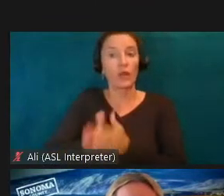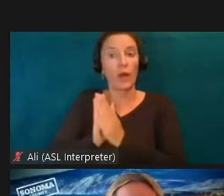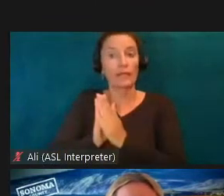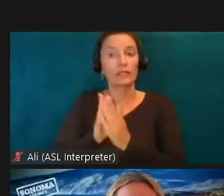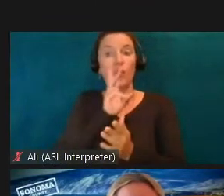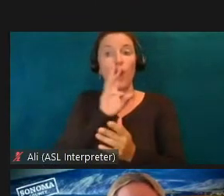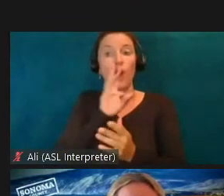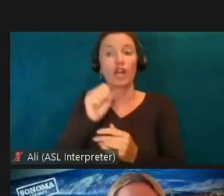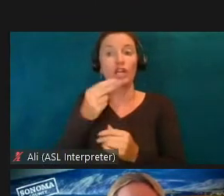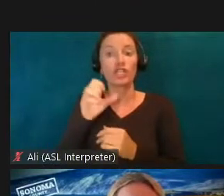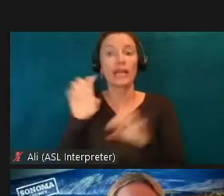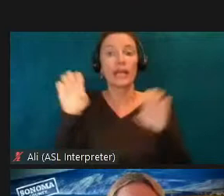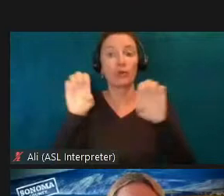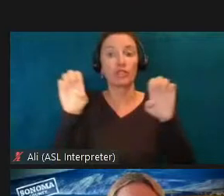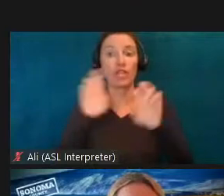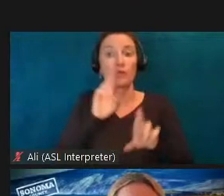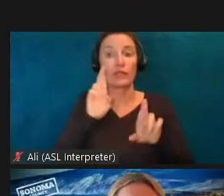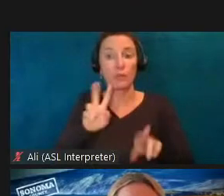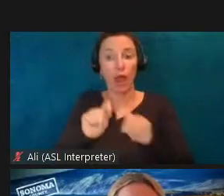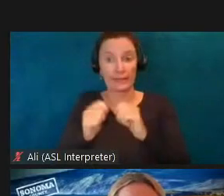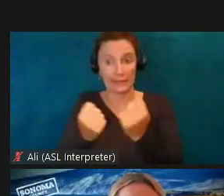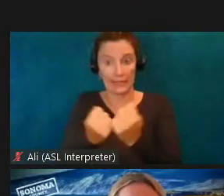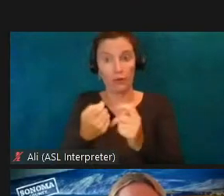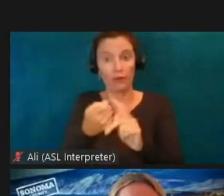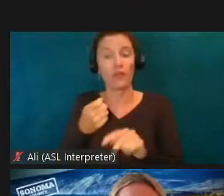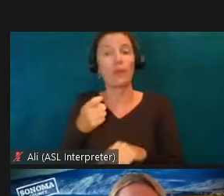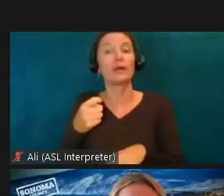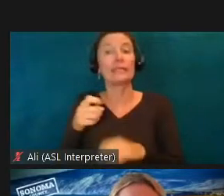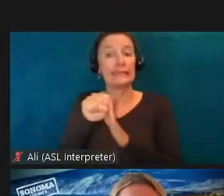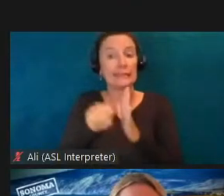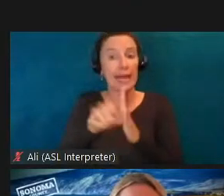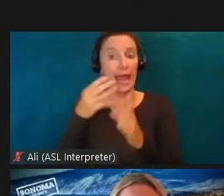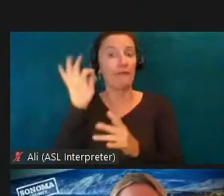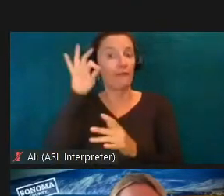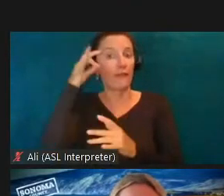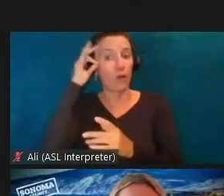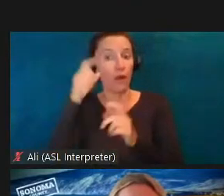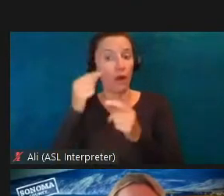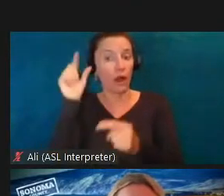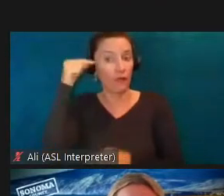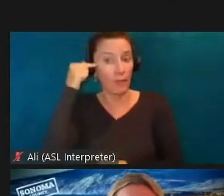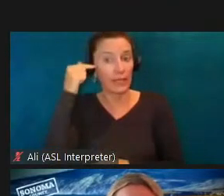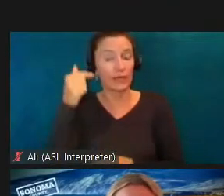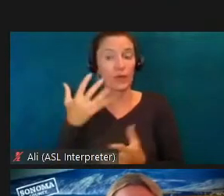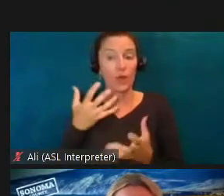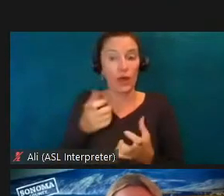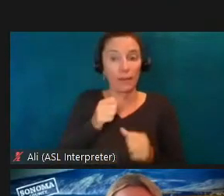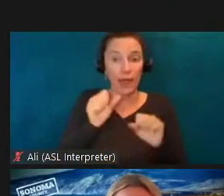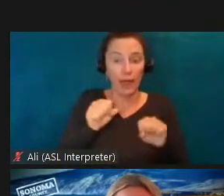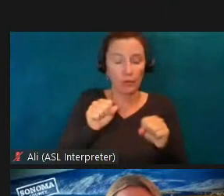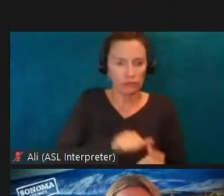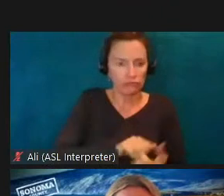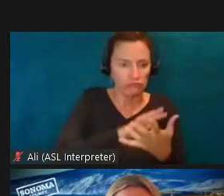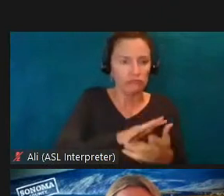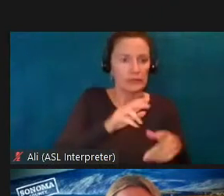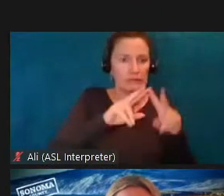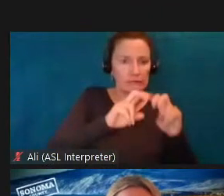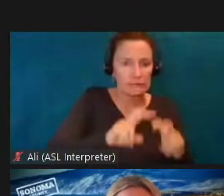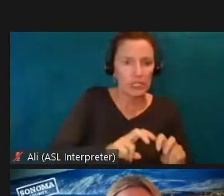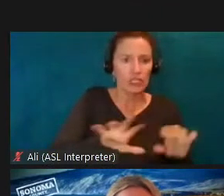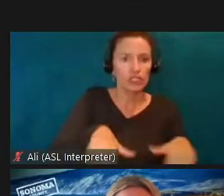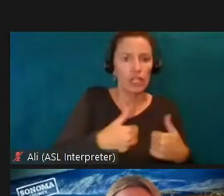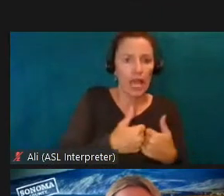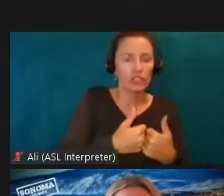support from the state of California and the federal government in order to ensure that we can properly assess and address the challenges that this fire may have